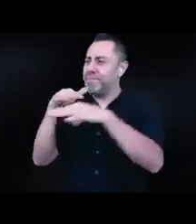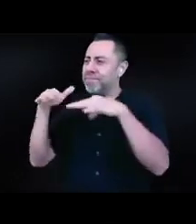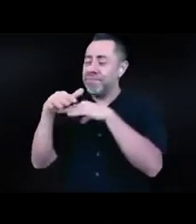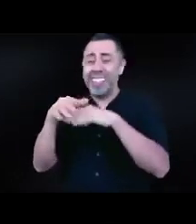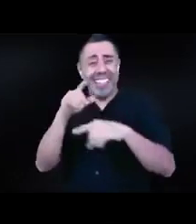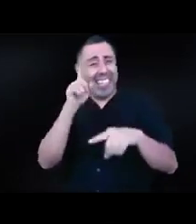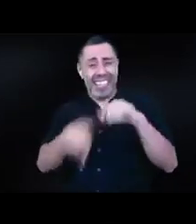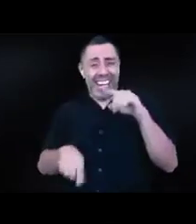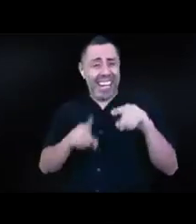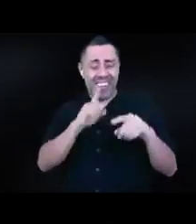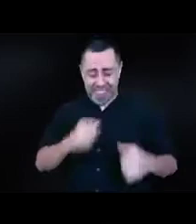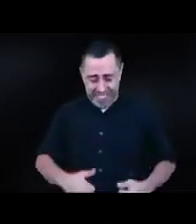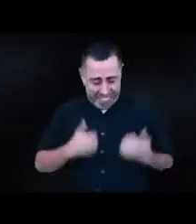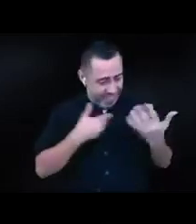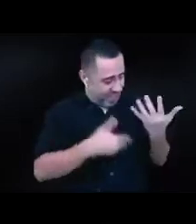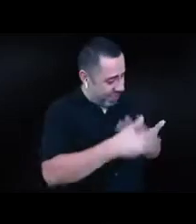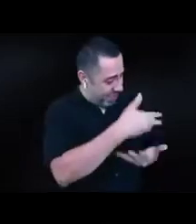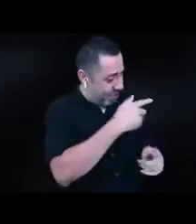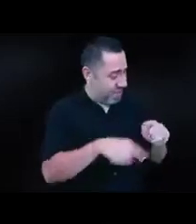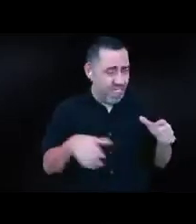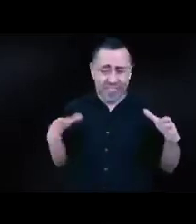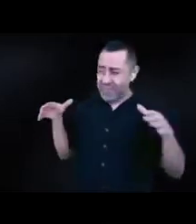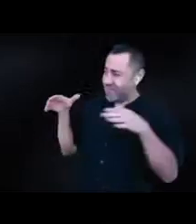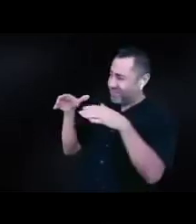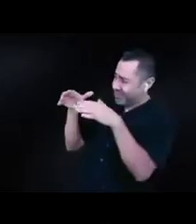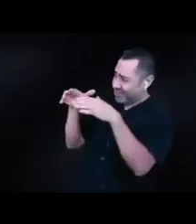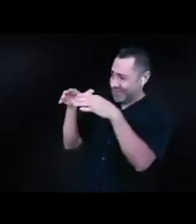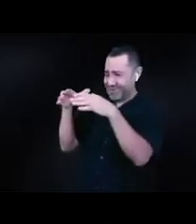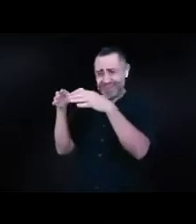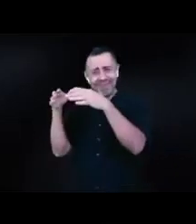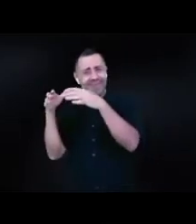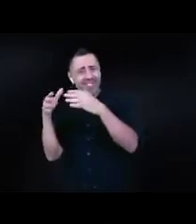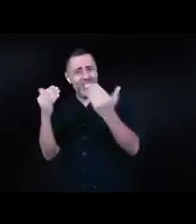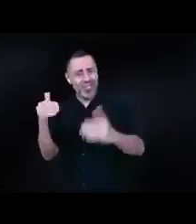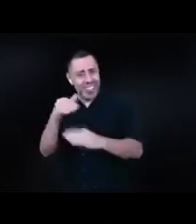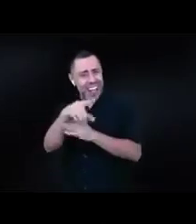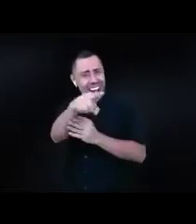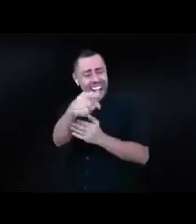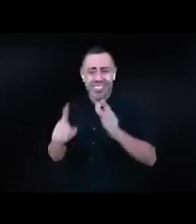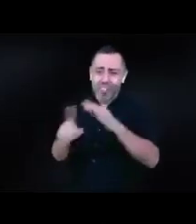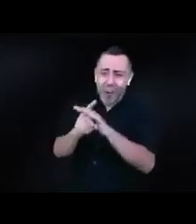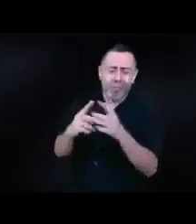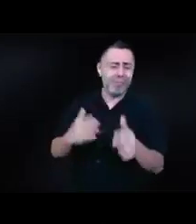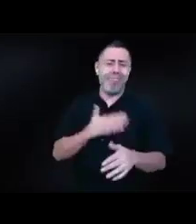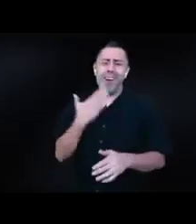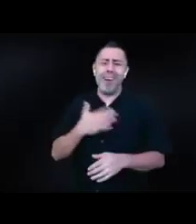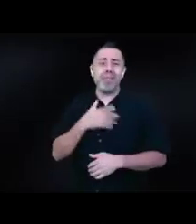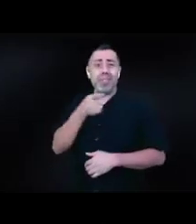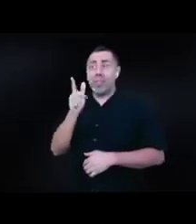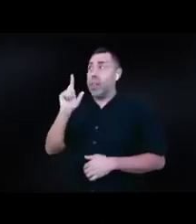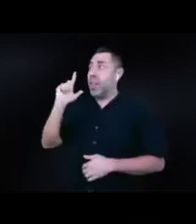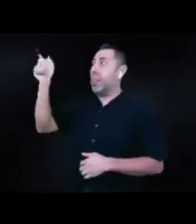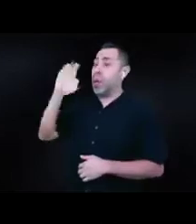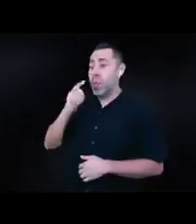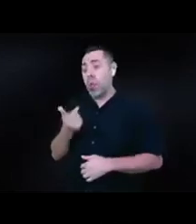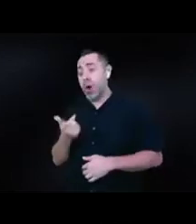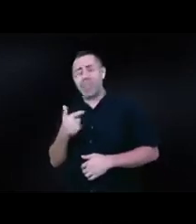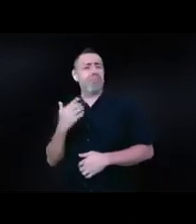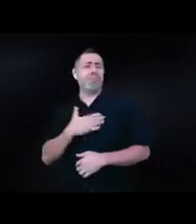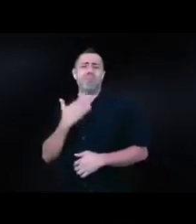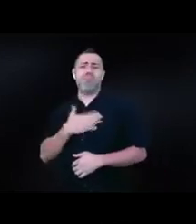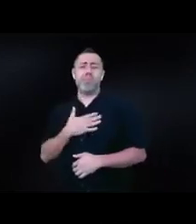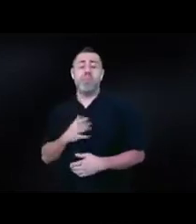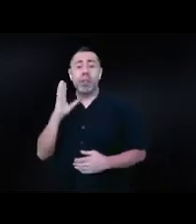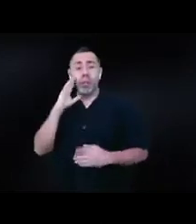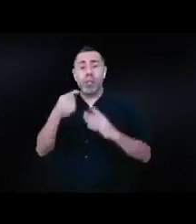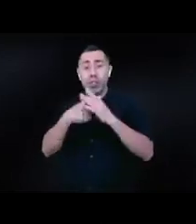that you could tune in tonight, and those of you watching it later on. I want to start with something on the native flute, and then I'm going